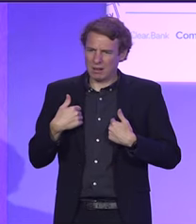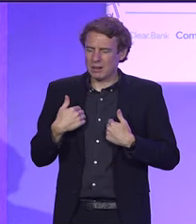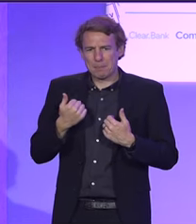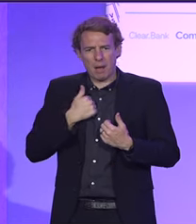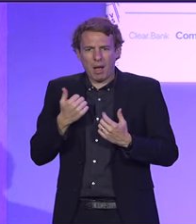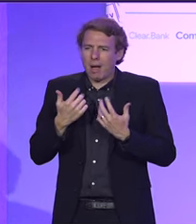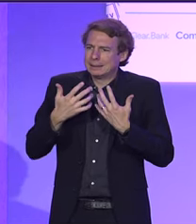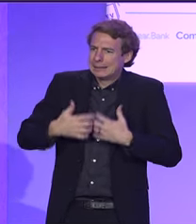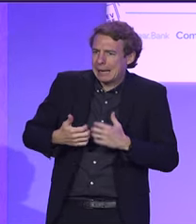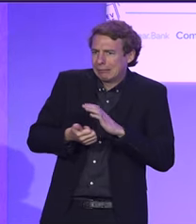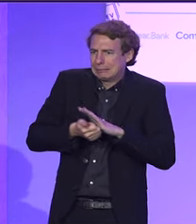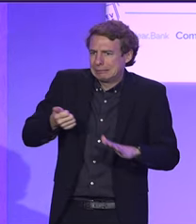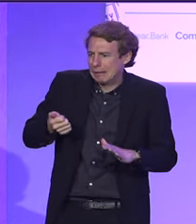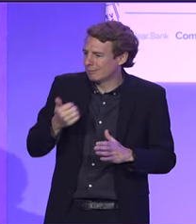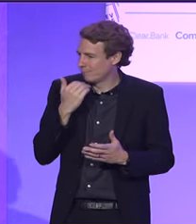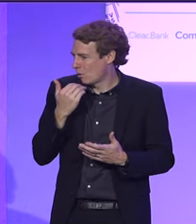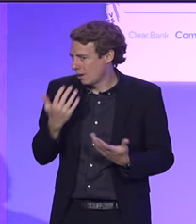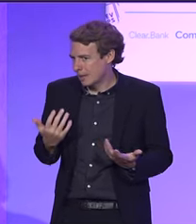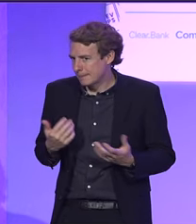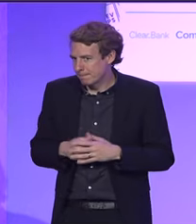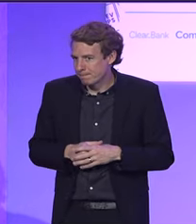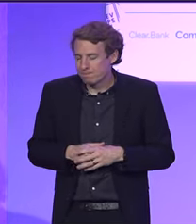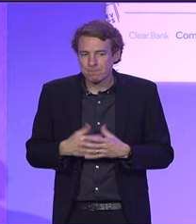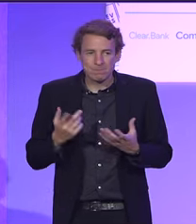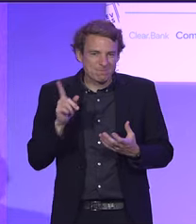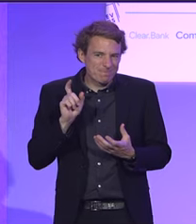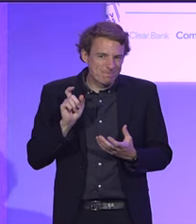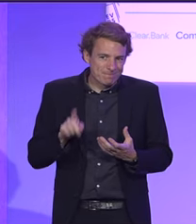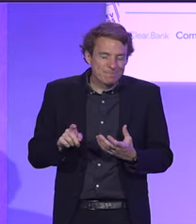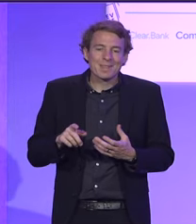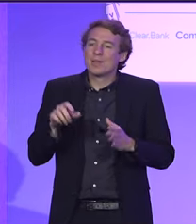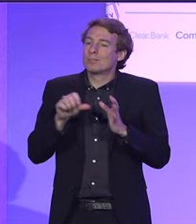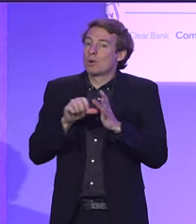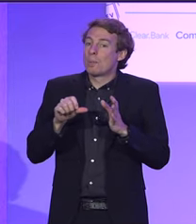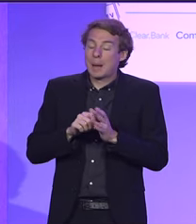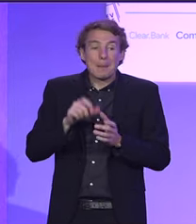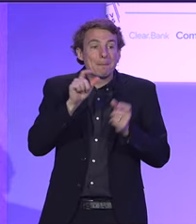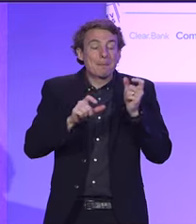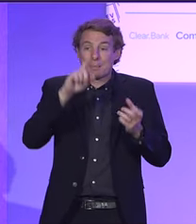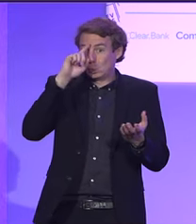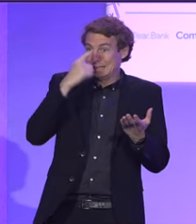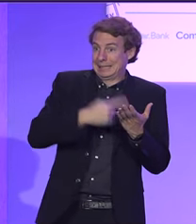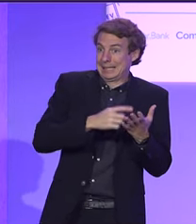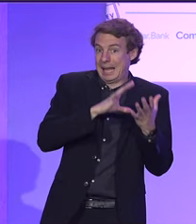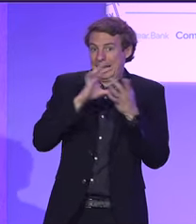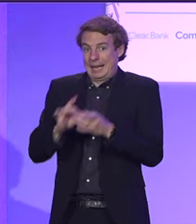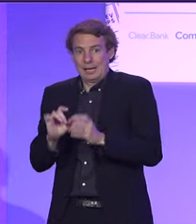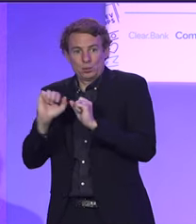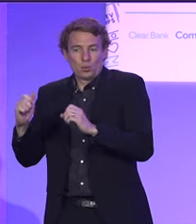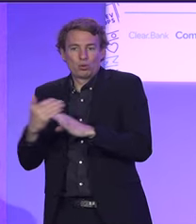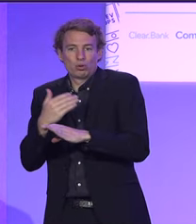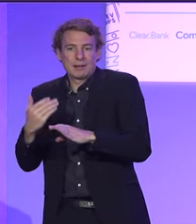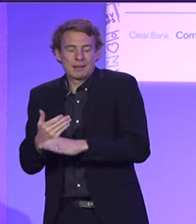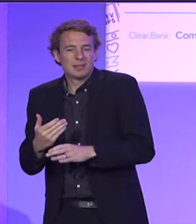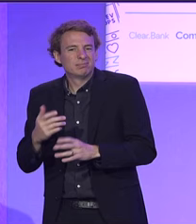Well, the quick answer is a lot of the times people making decisions about your career actually don't see your code, but they should be seeing and